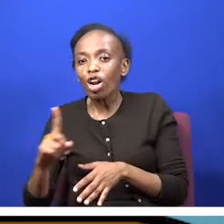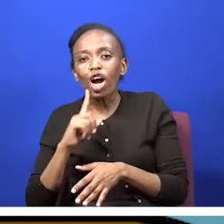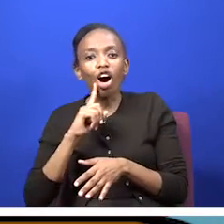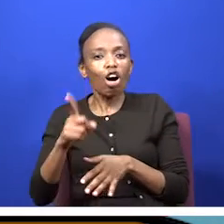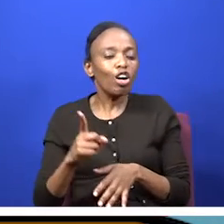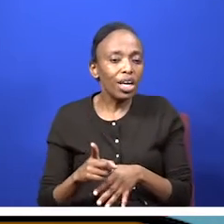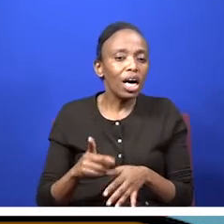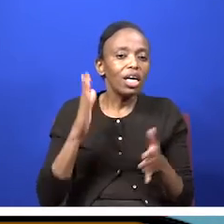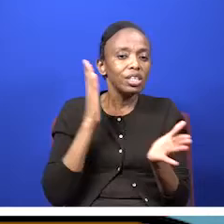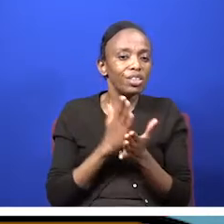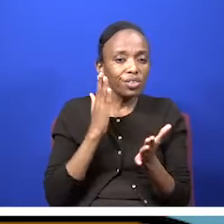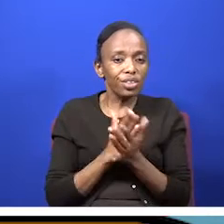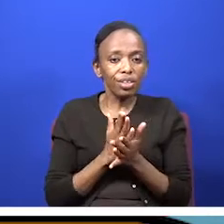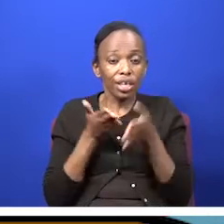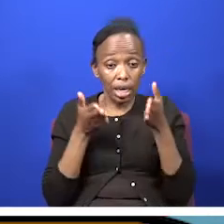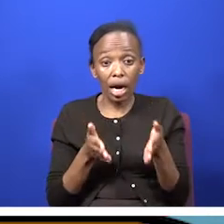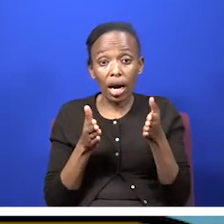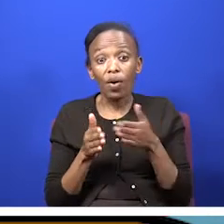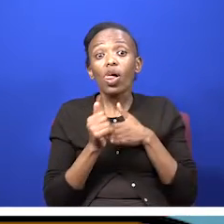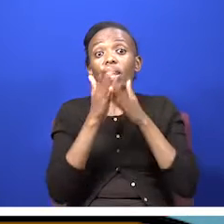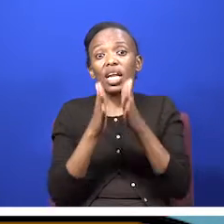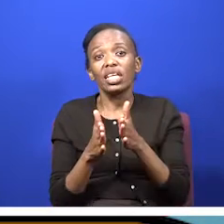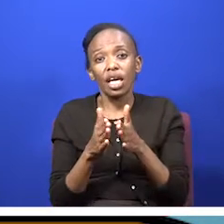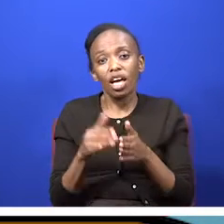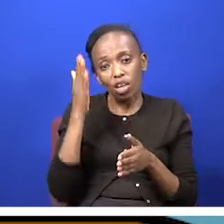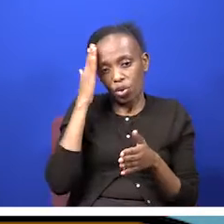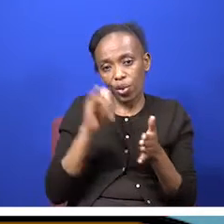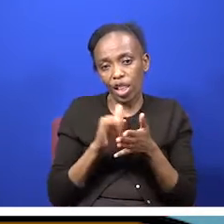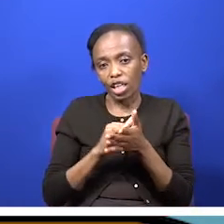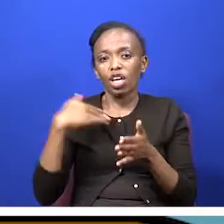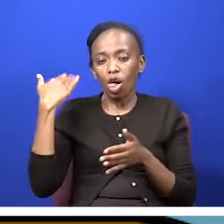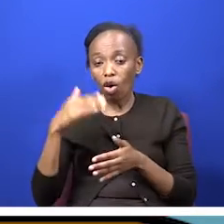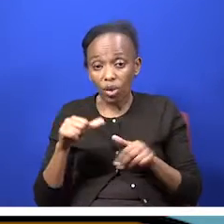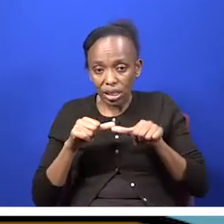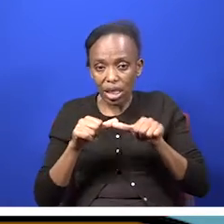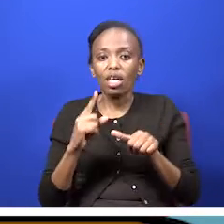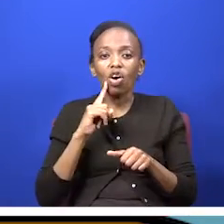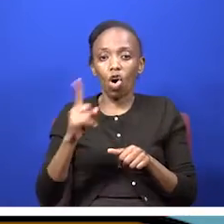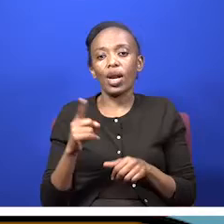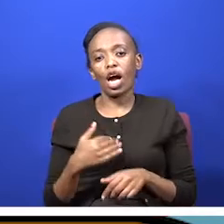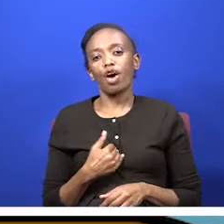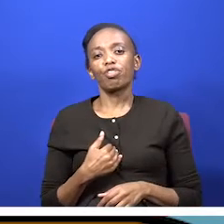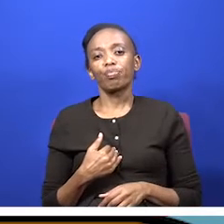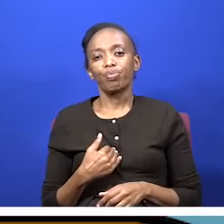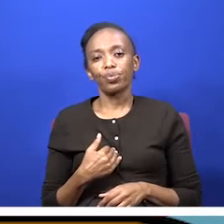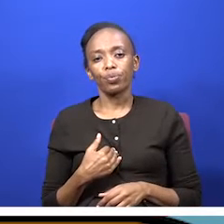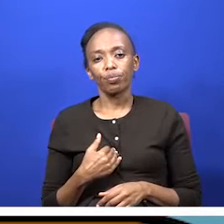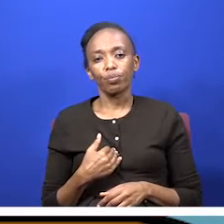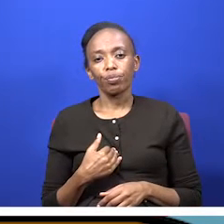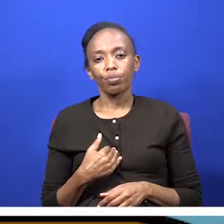order, order, order. Exactly. Mm-hmm. So the leaders should know that they should always maintain